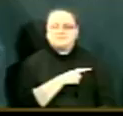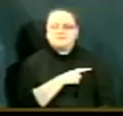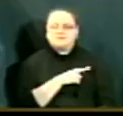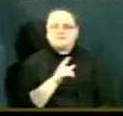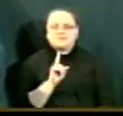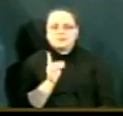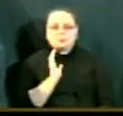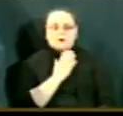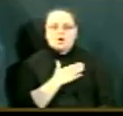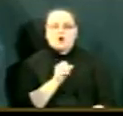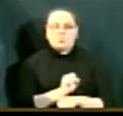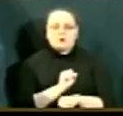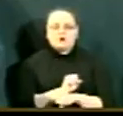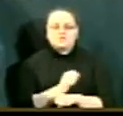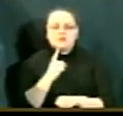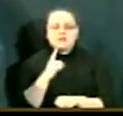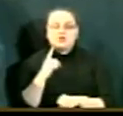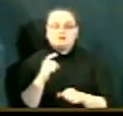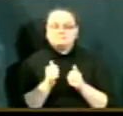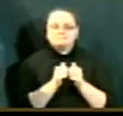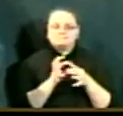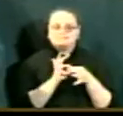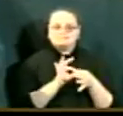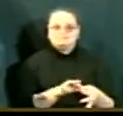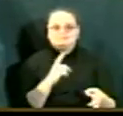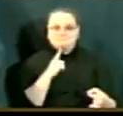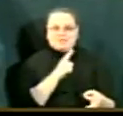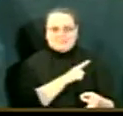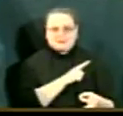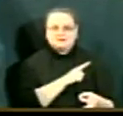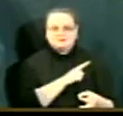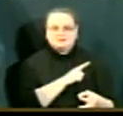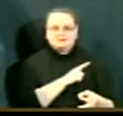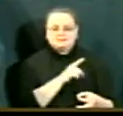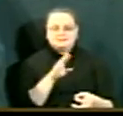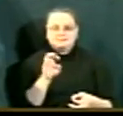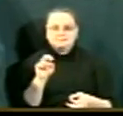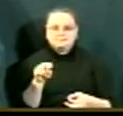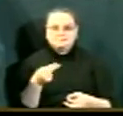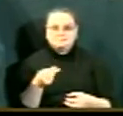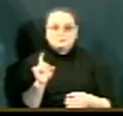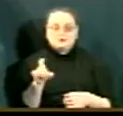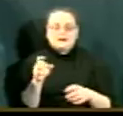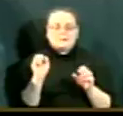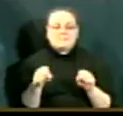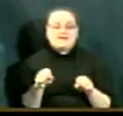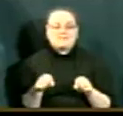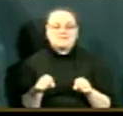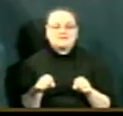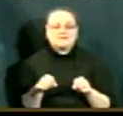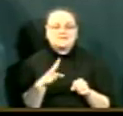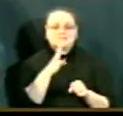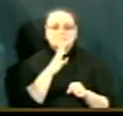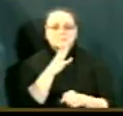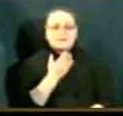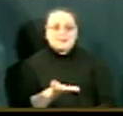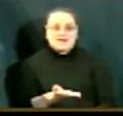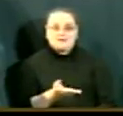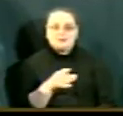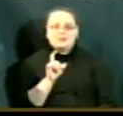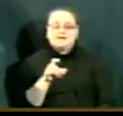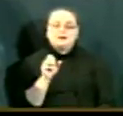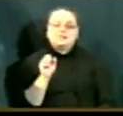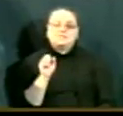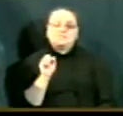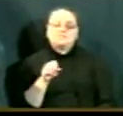where our work is. Our work is with the legislative branch. We've got to be able to speak to them. They've got to be